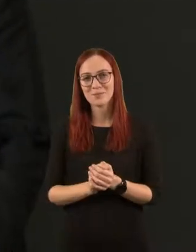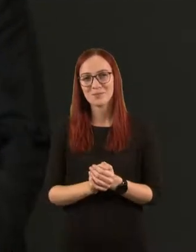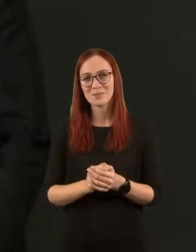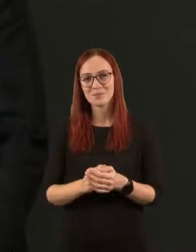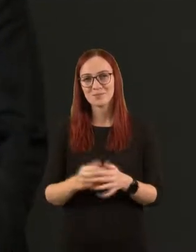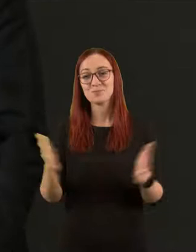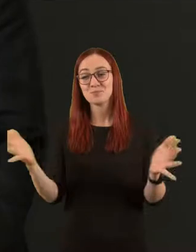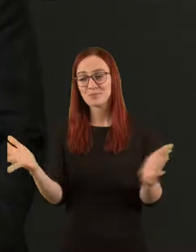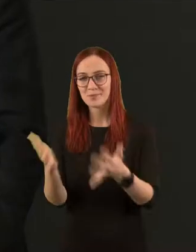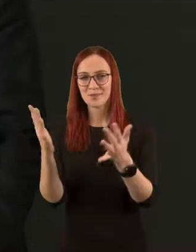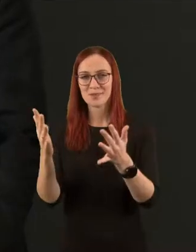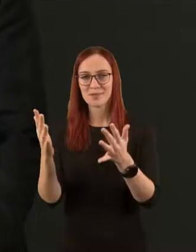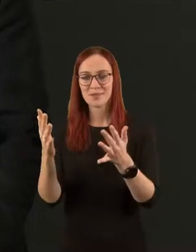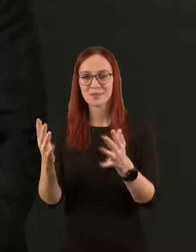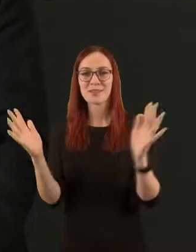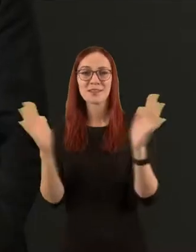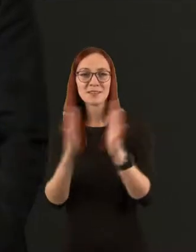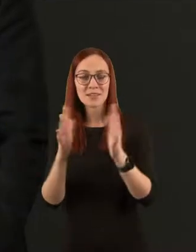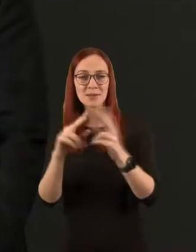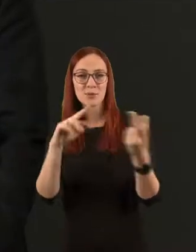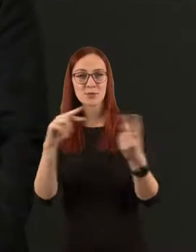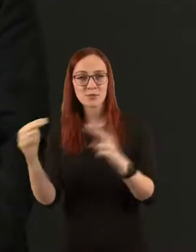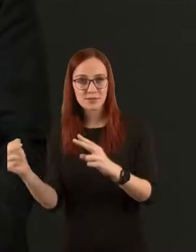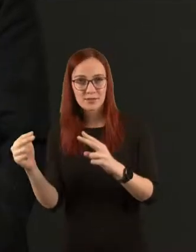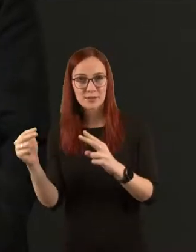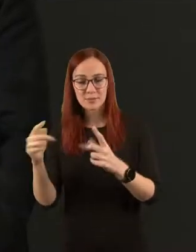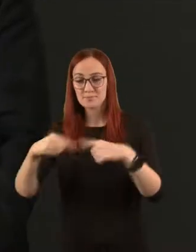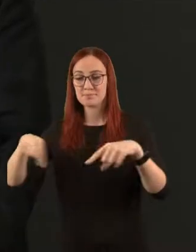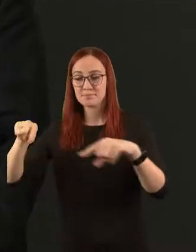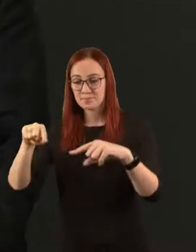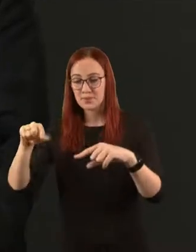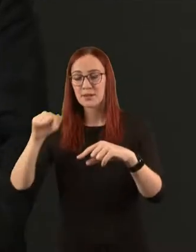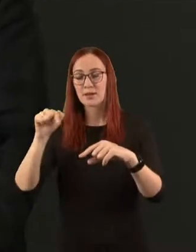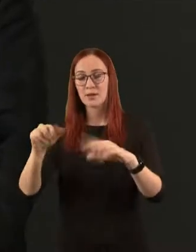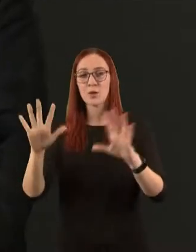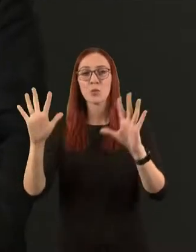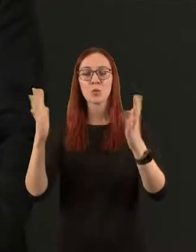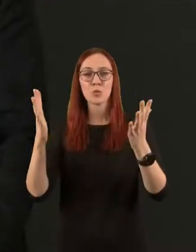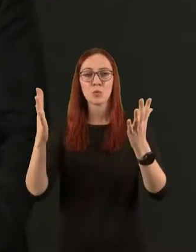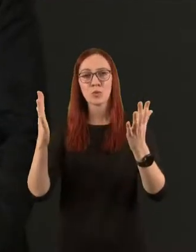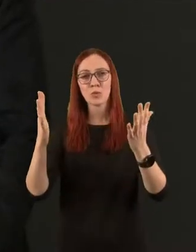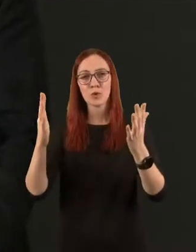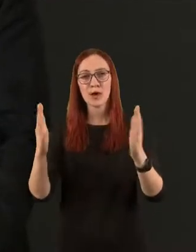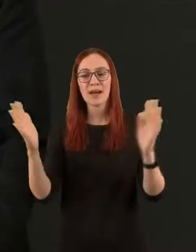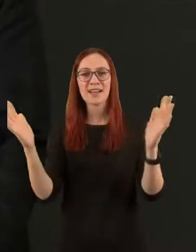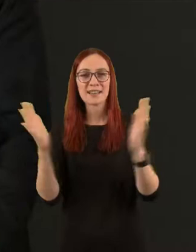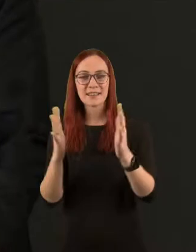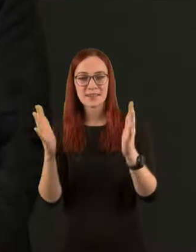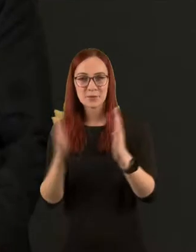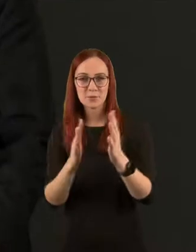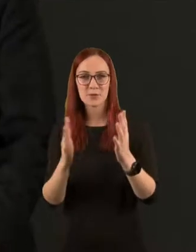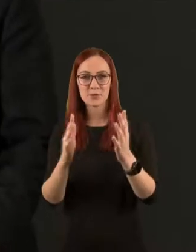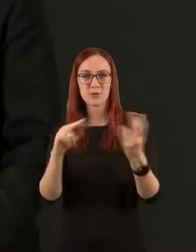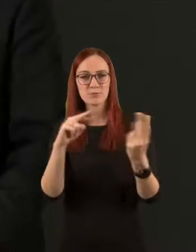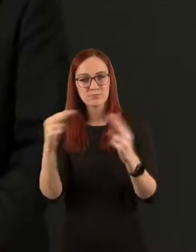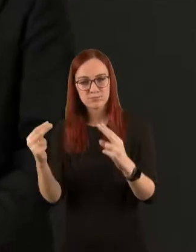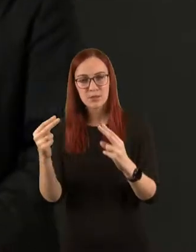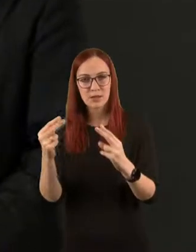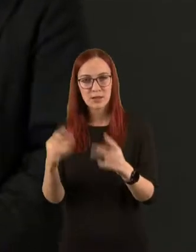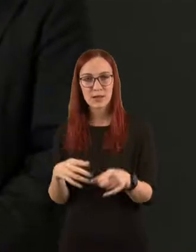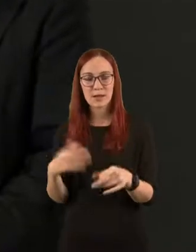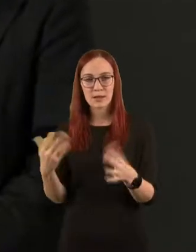provide practical guidance for countries as they seek to build their resilience to climate change impacts. To make